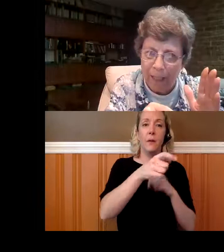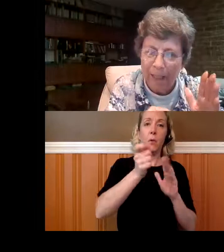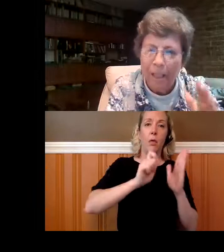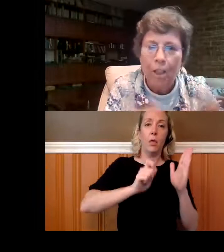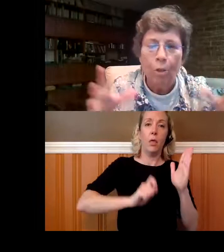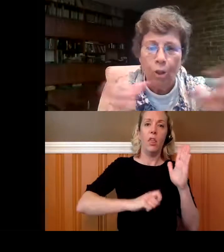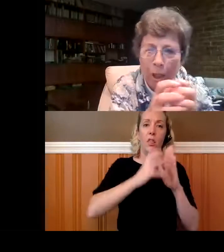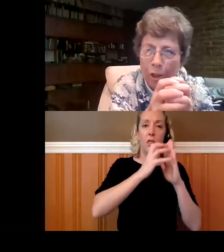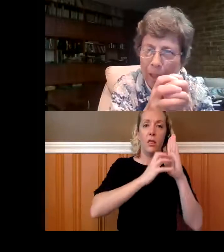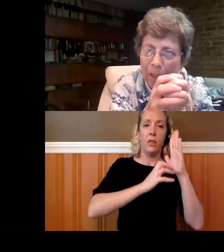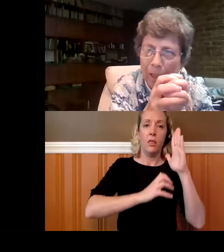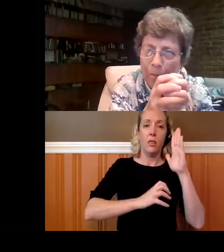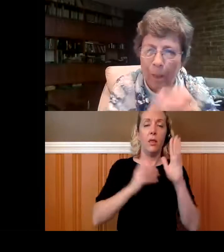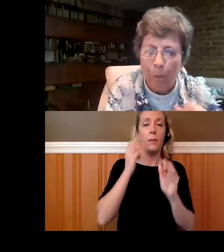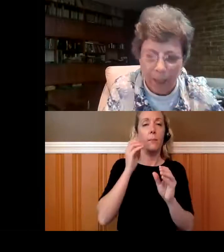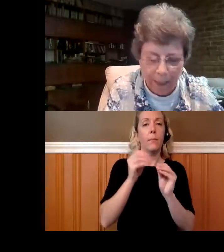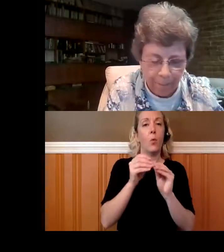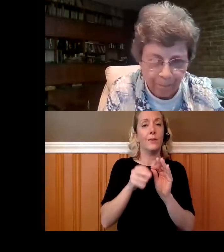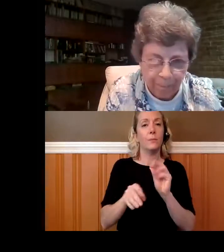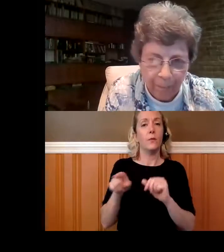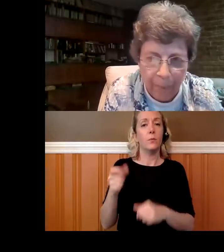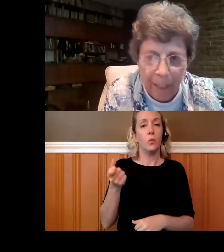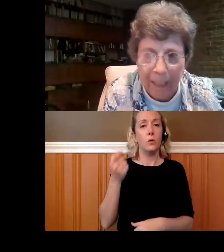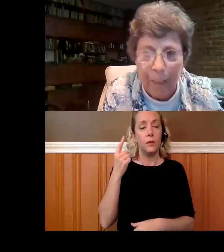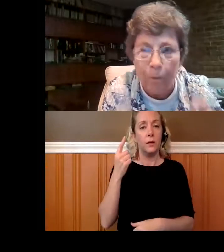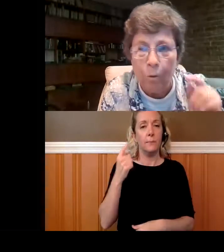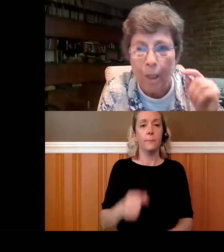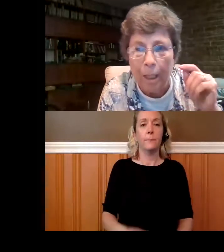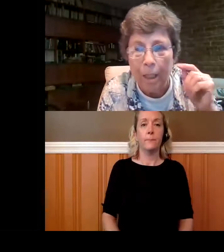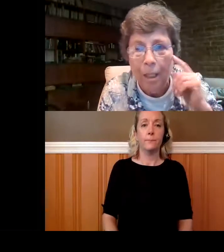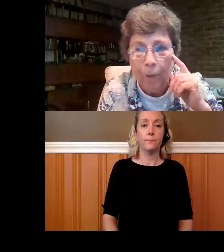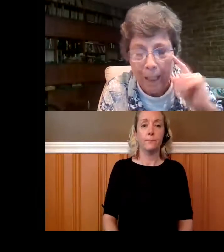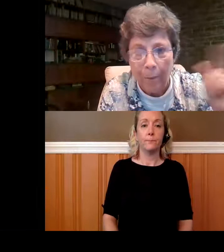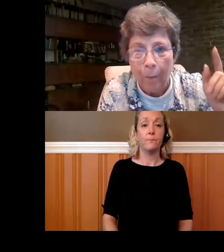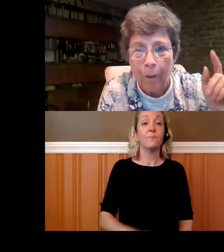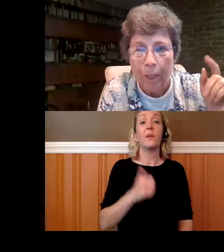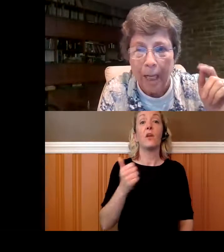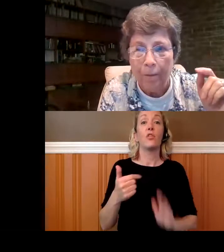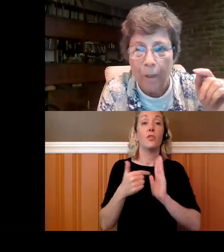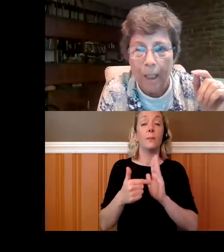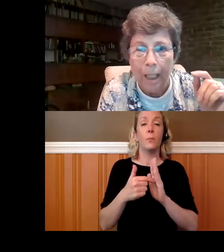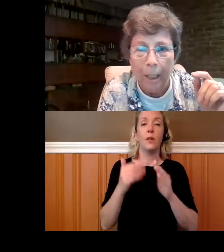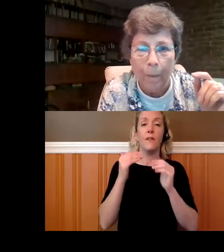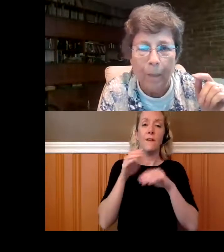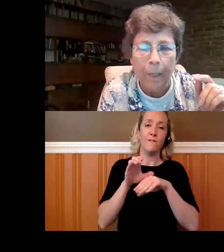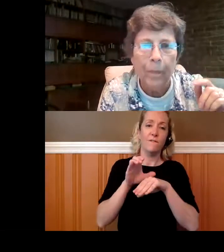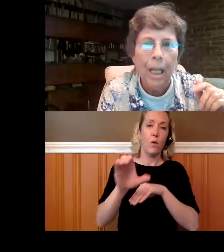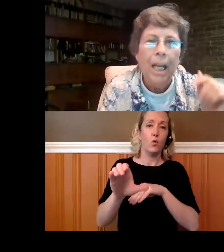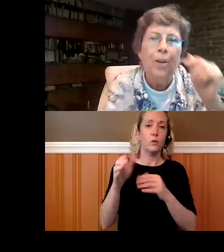can make it simple for the deafblind person and for the public. Here's a great example